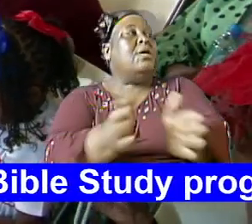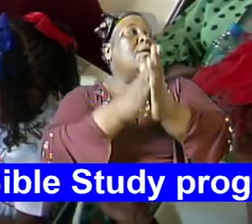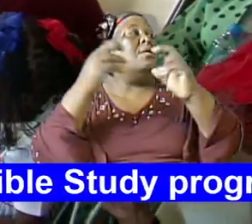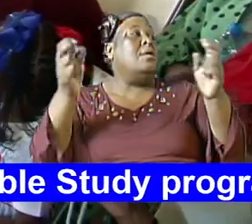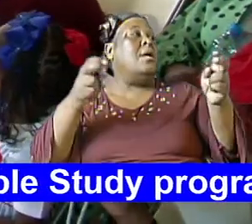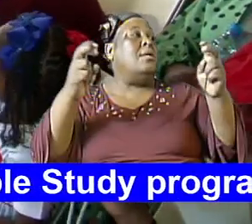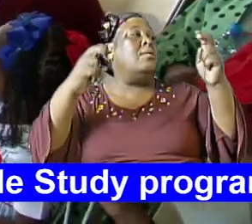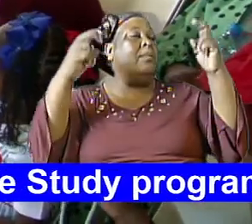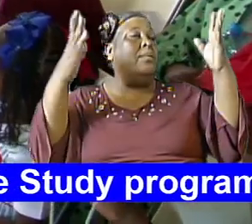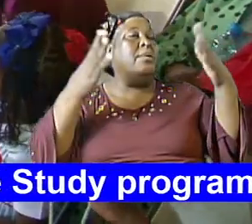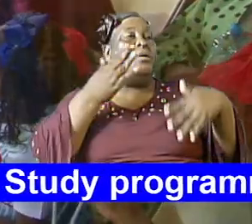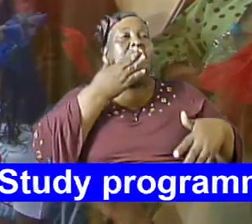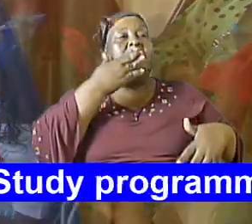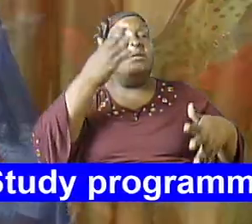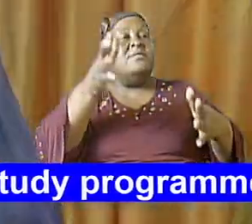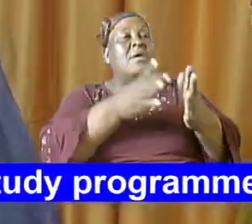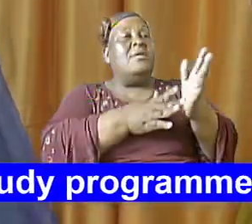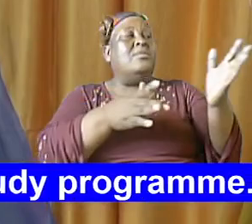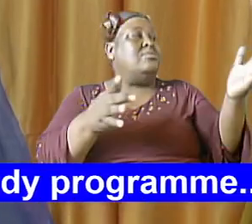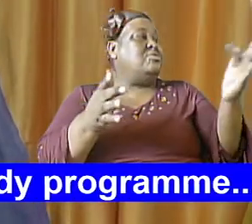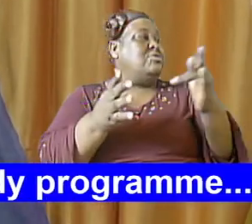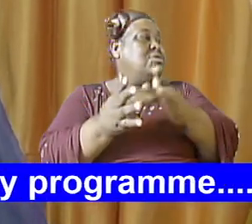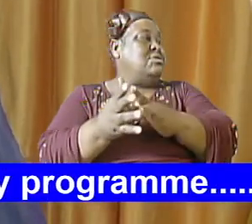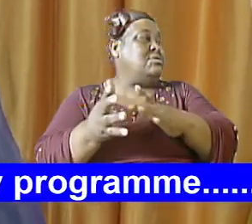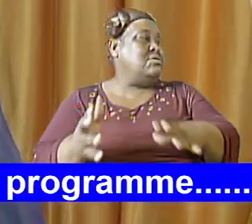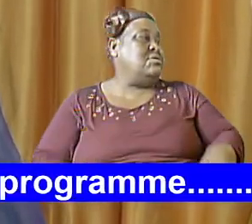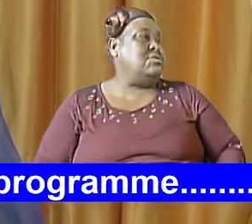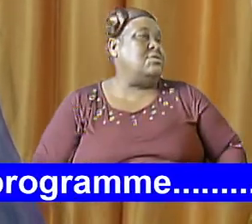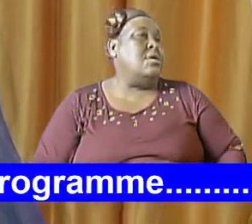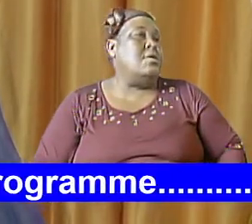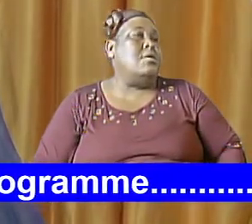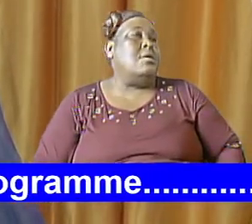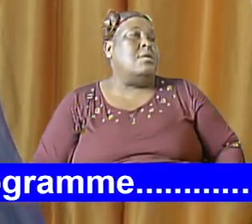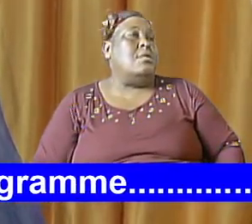Hallelujah. Thank you, Jesus. Solid words. Solid words.